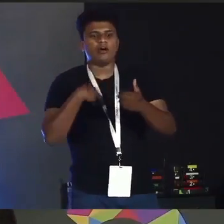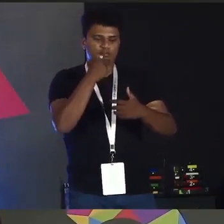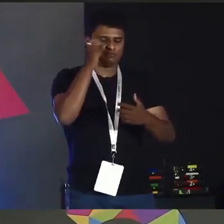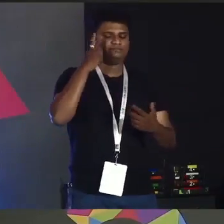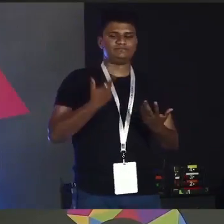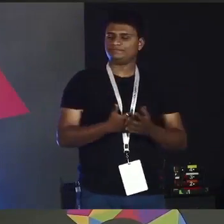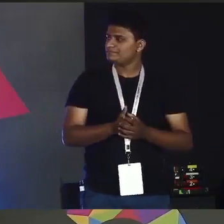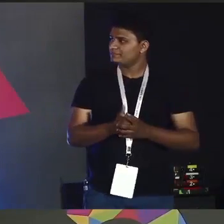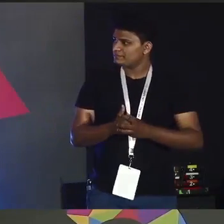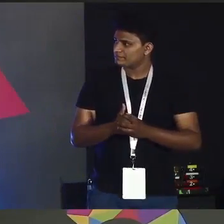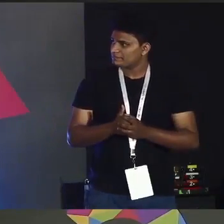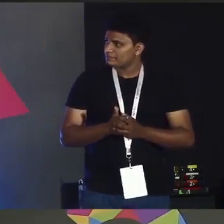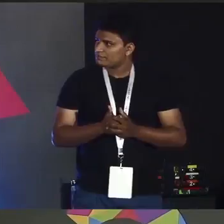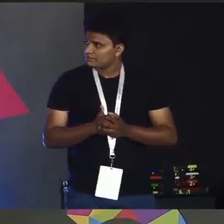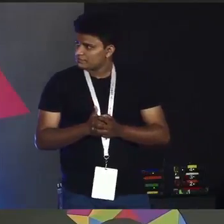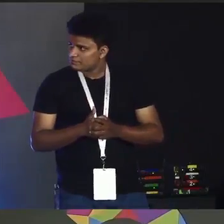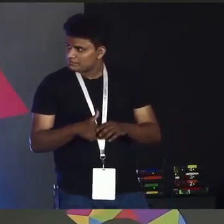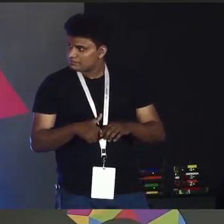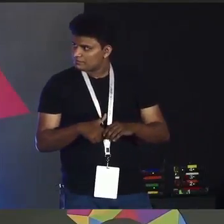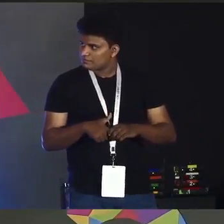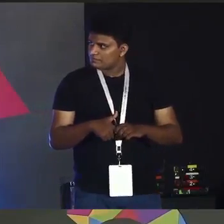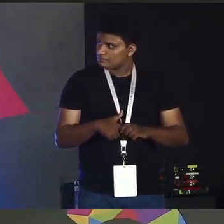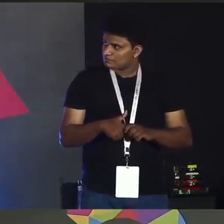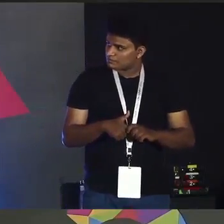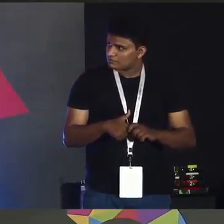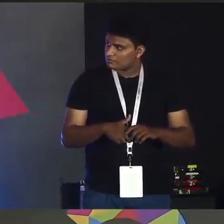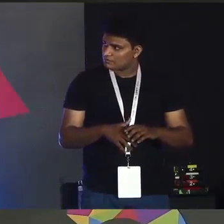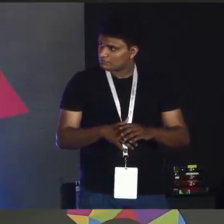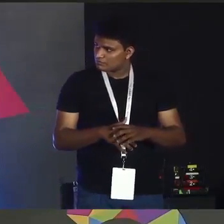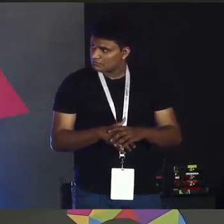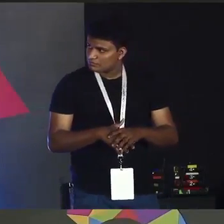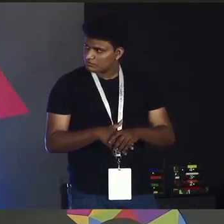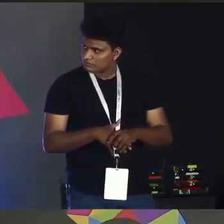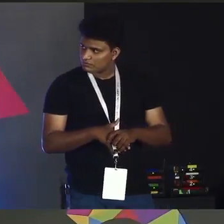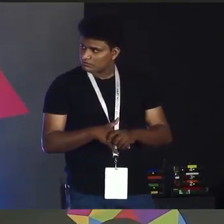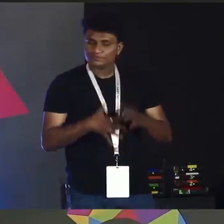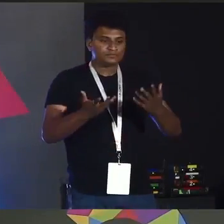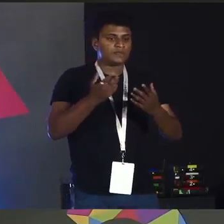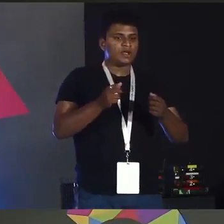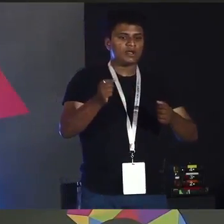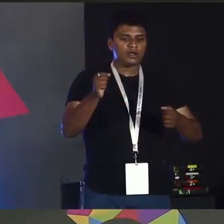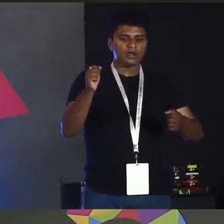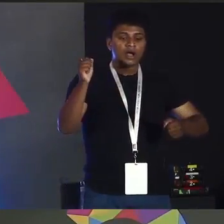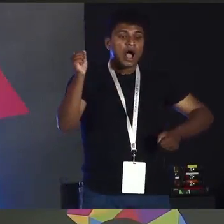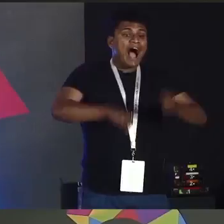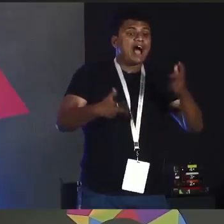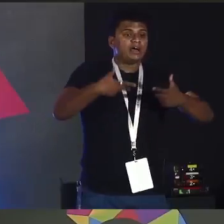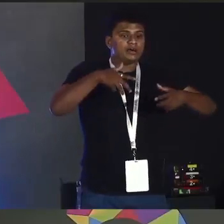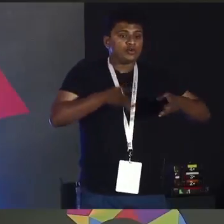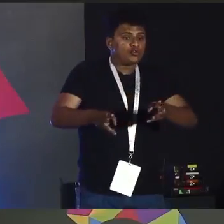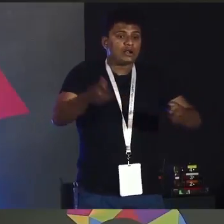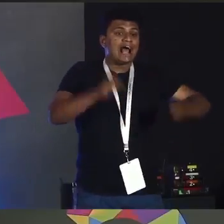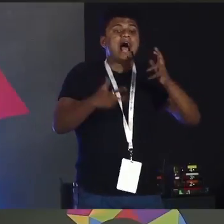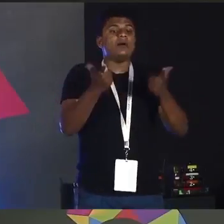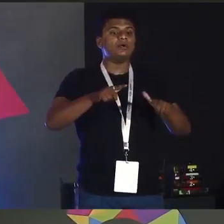Dust, heat, whatever. So the accidents are happening because the dog comes on the road, or accidents are also happening